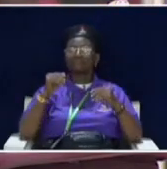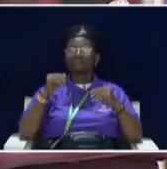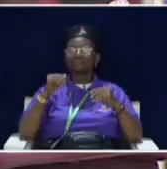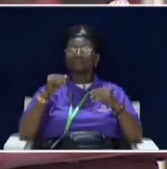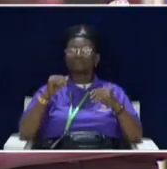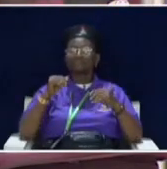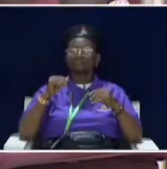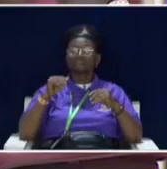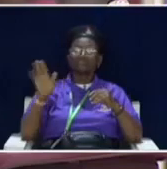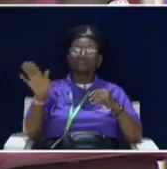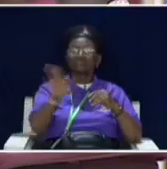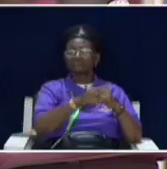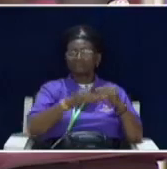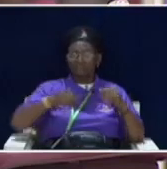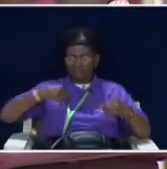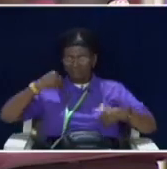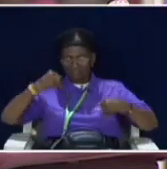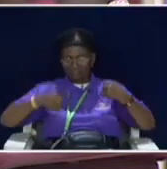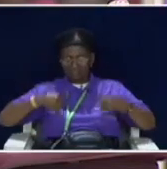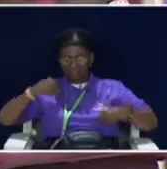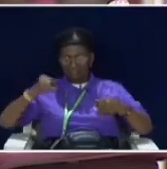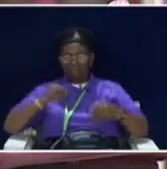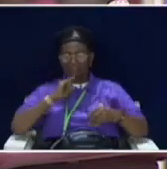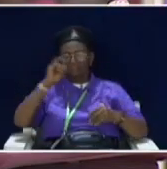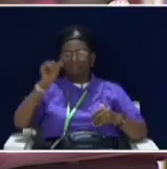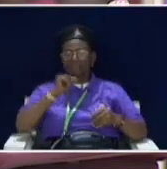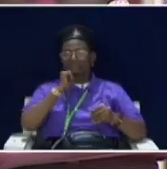Your joy is not full. He